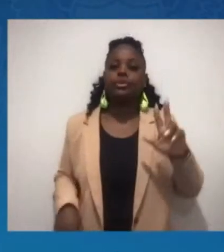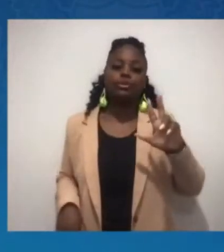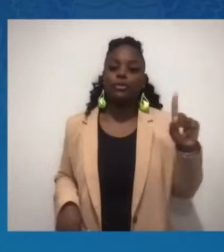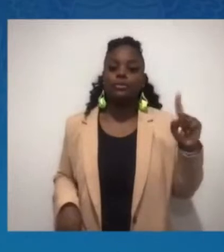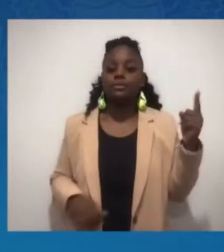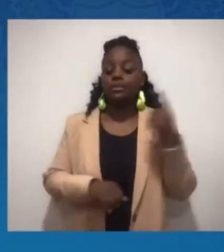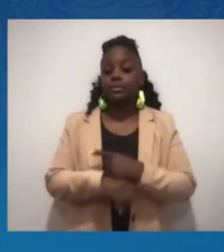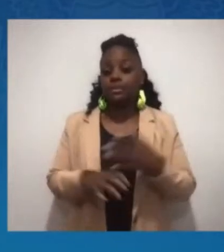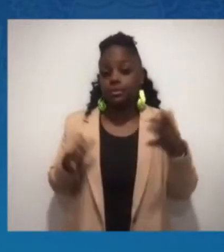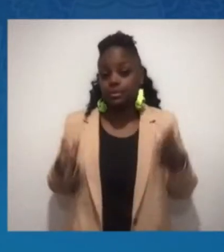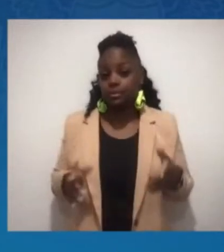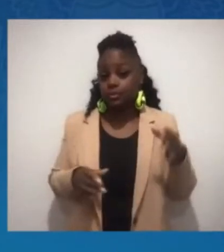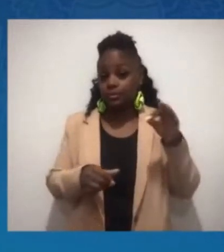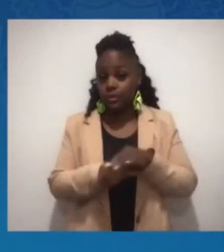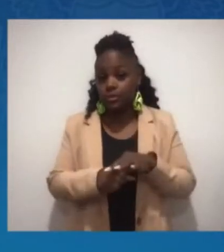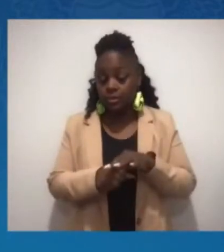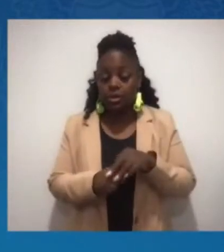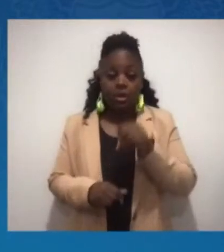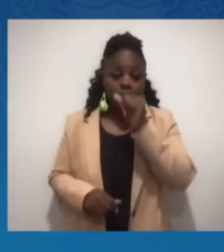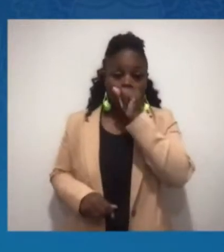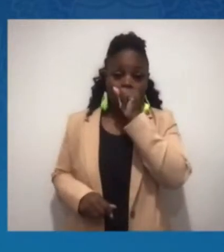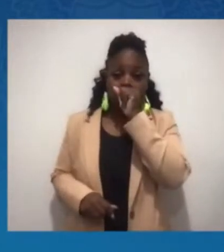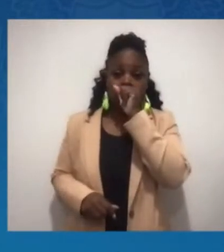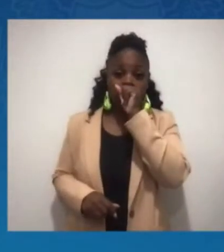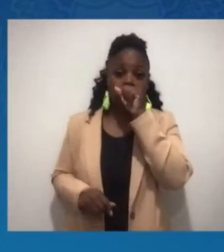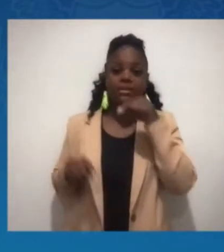not an advertisement. It's just a fact.